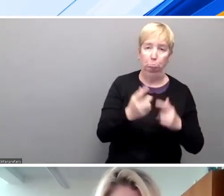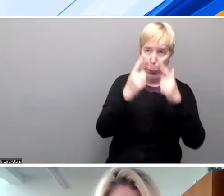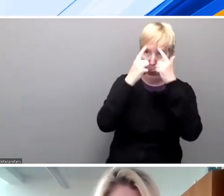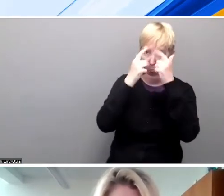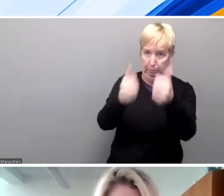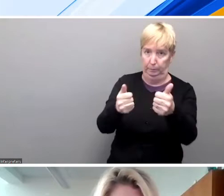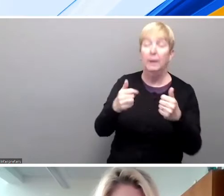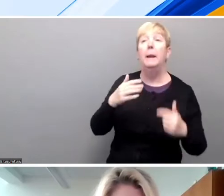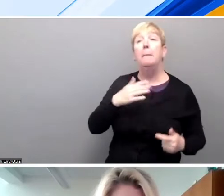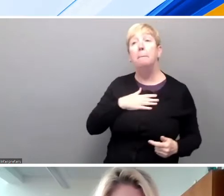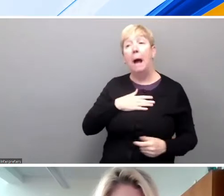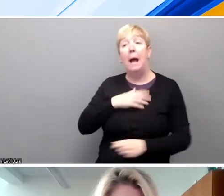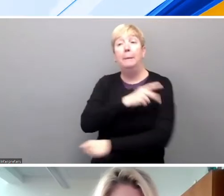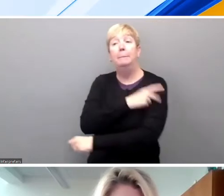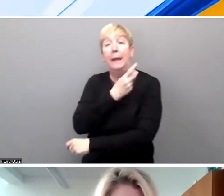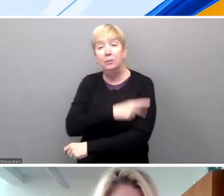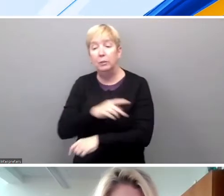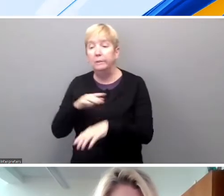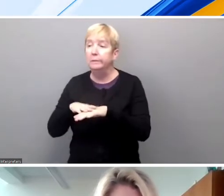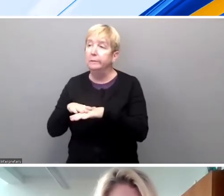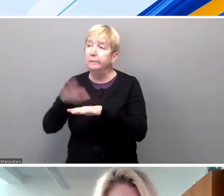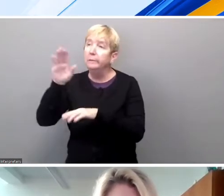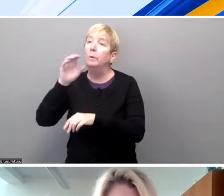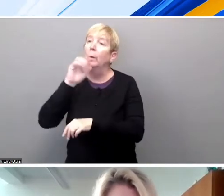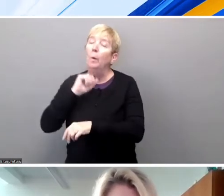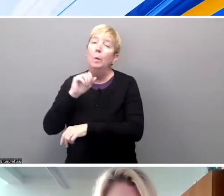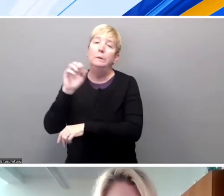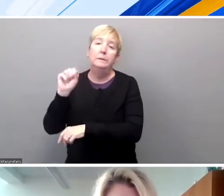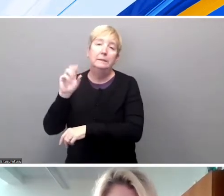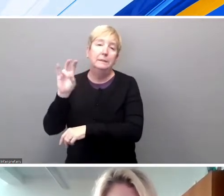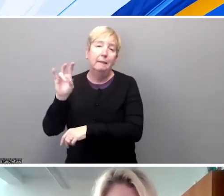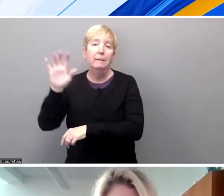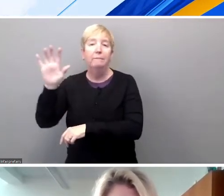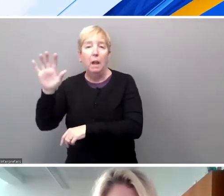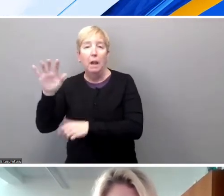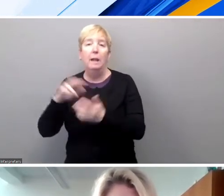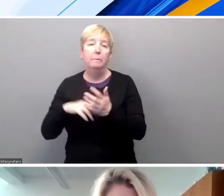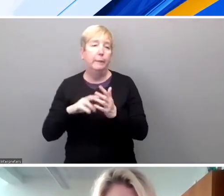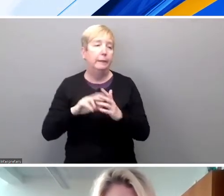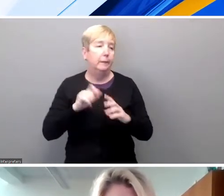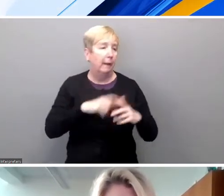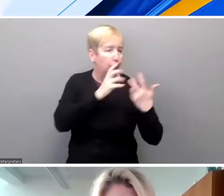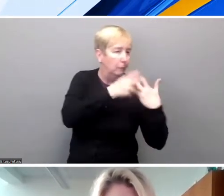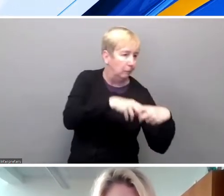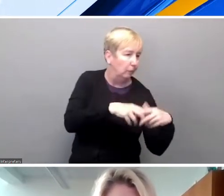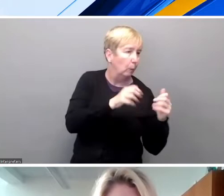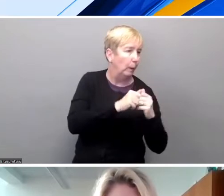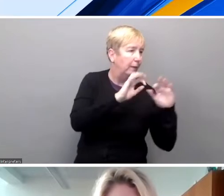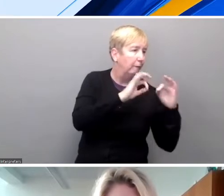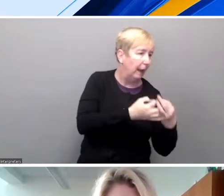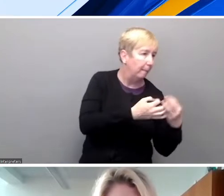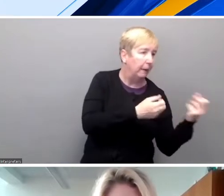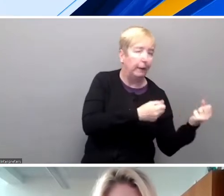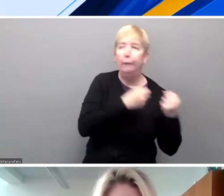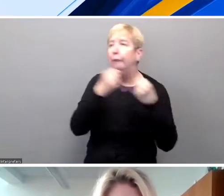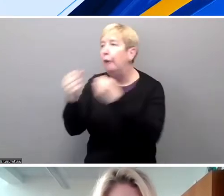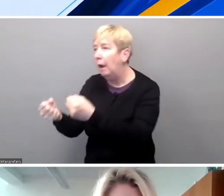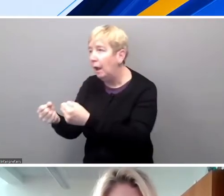over 75, they have to arrange transportation with their family. They want to make sure they're going to a place that's